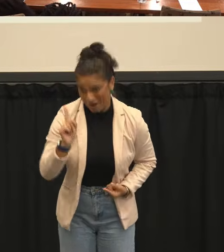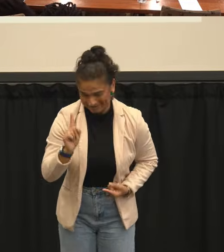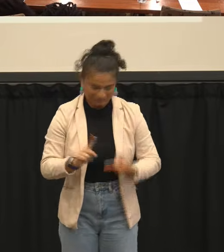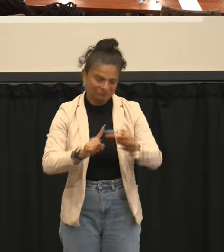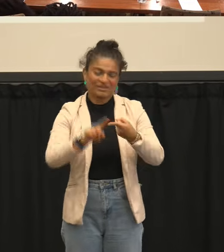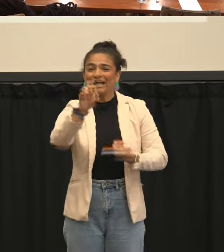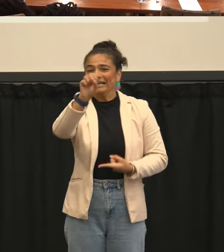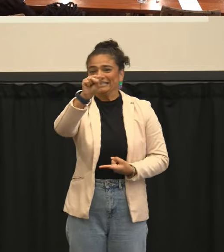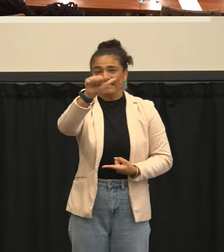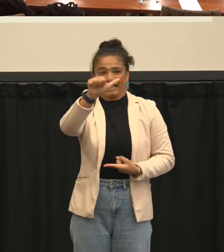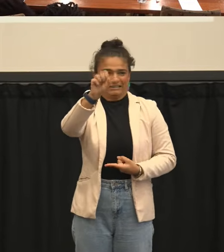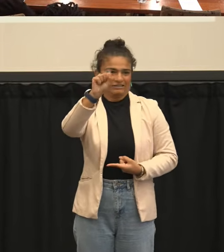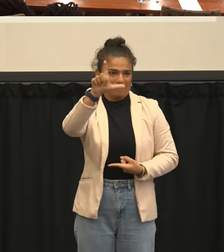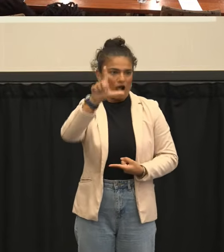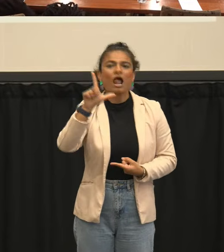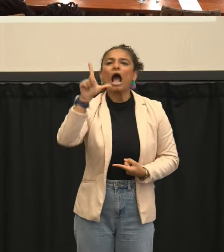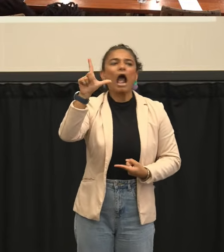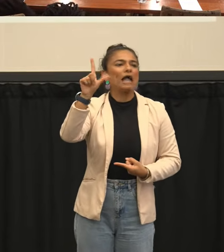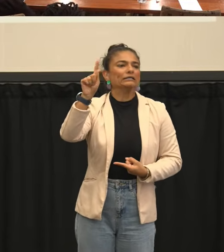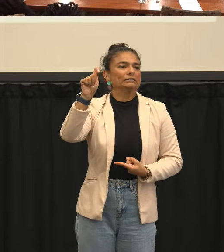Okay, so what we do.